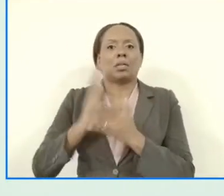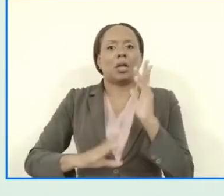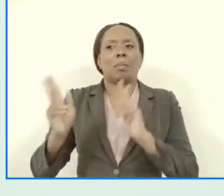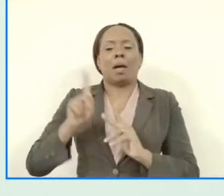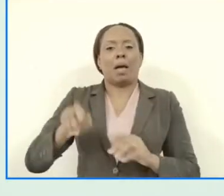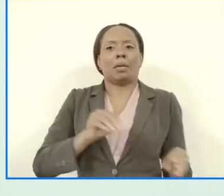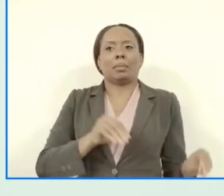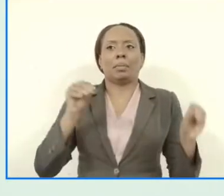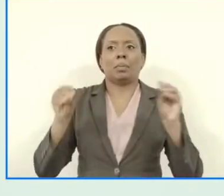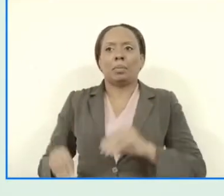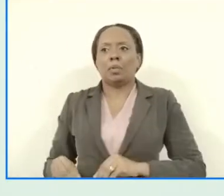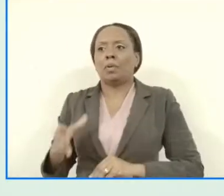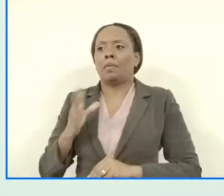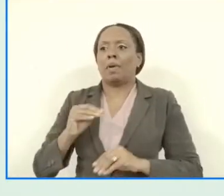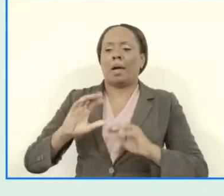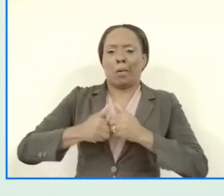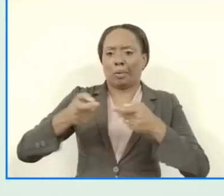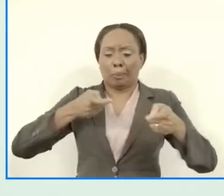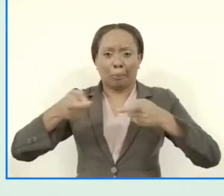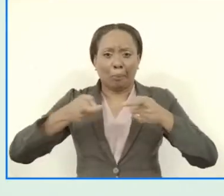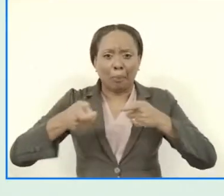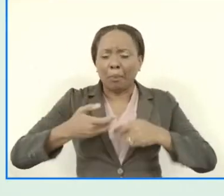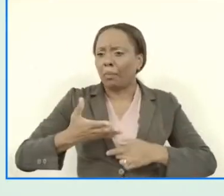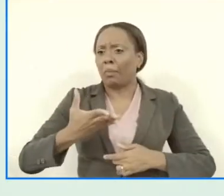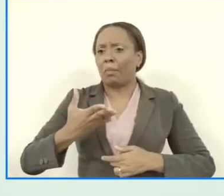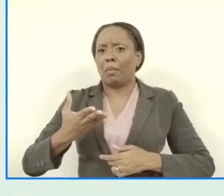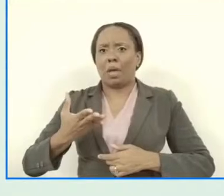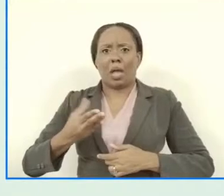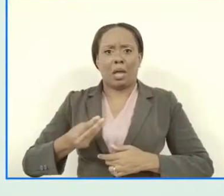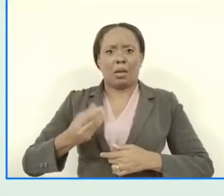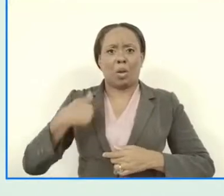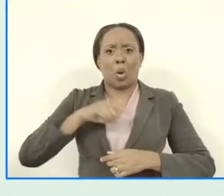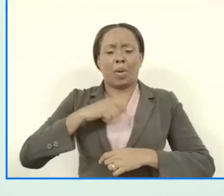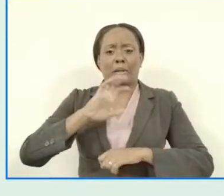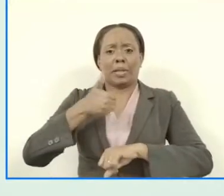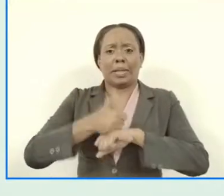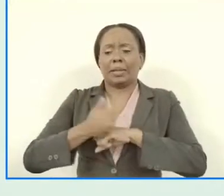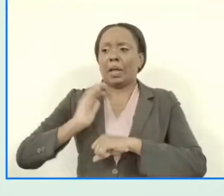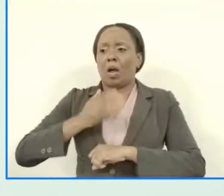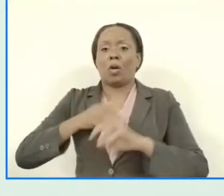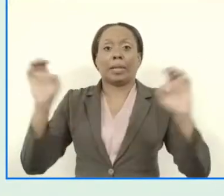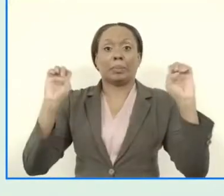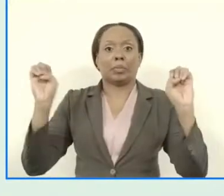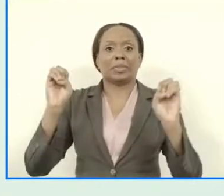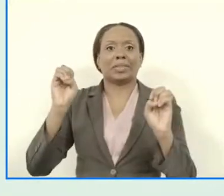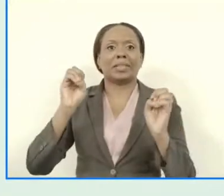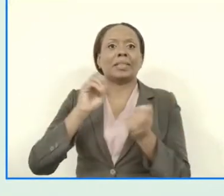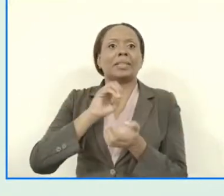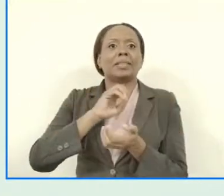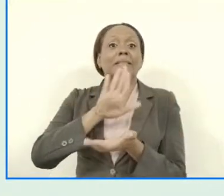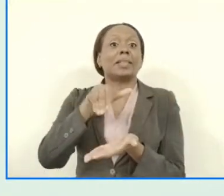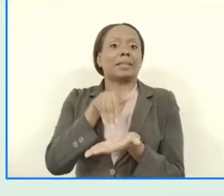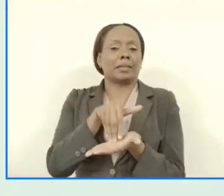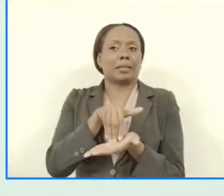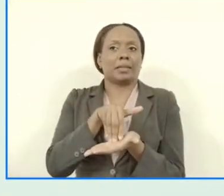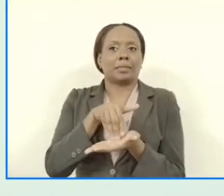under control and are able to stand the emergency center down. I will come